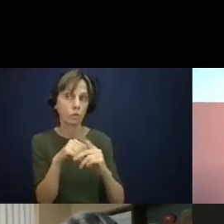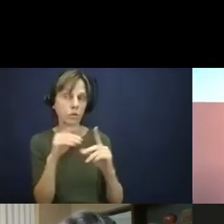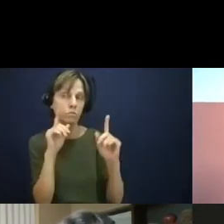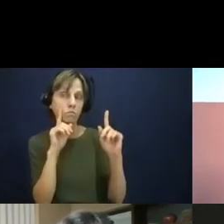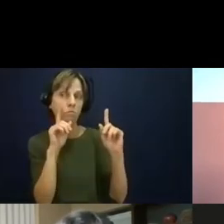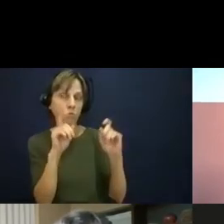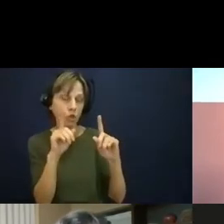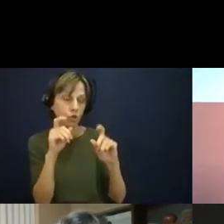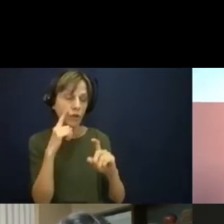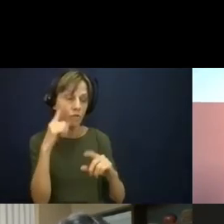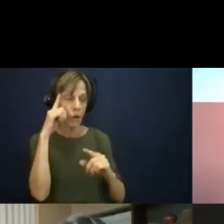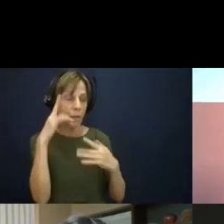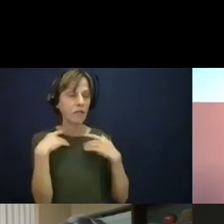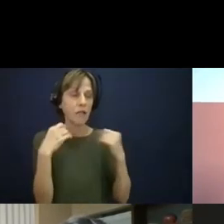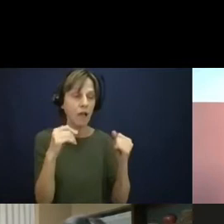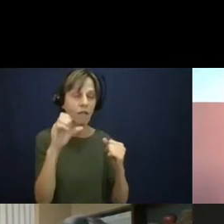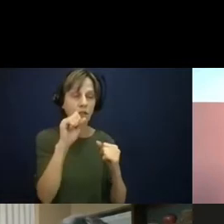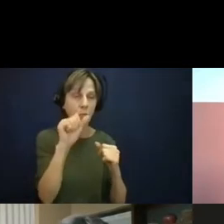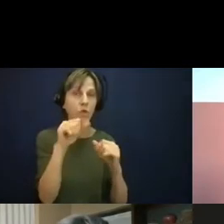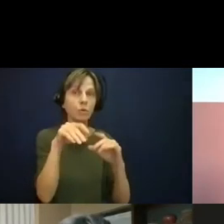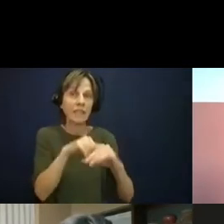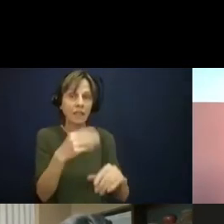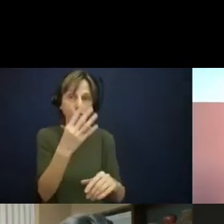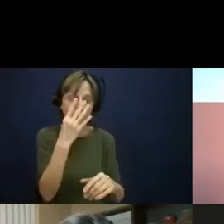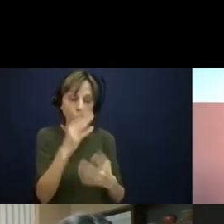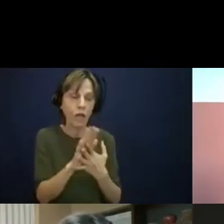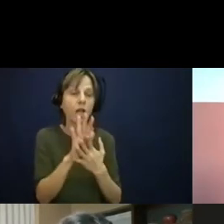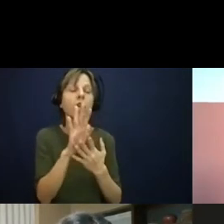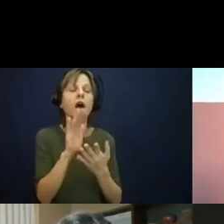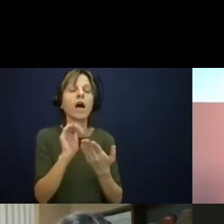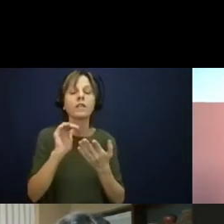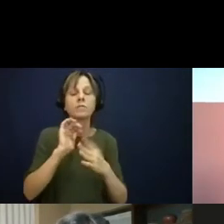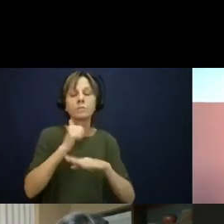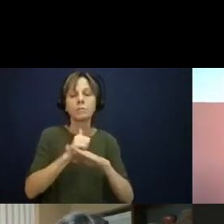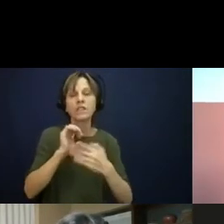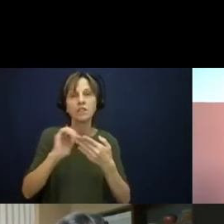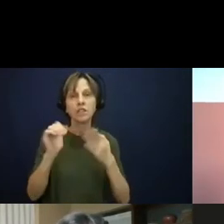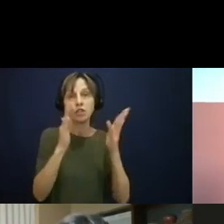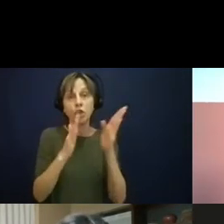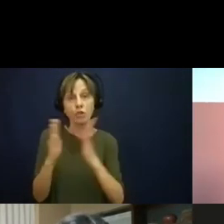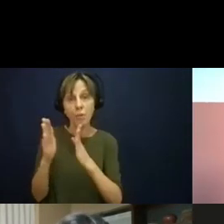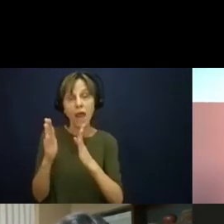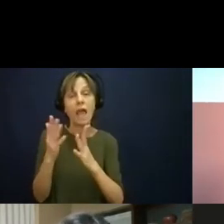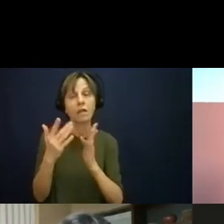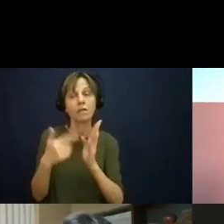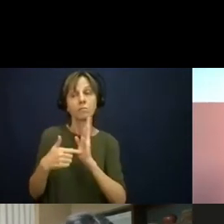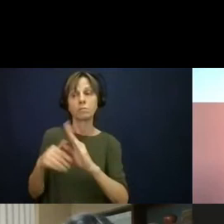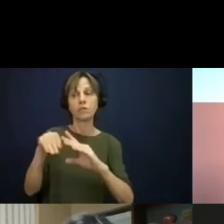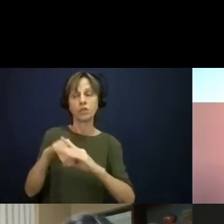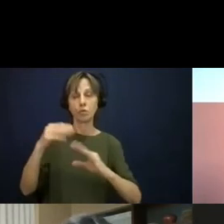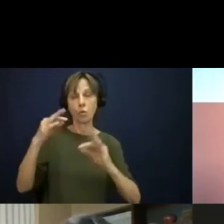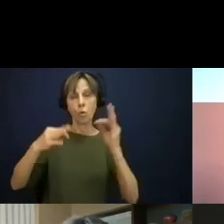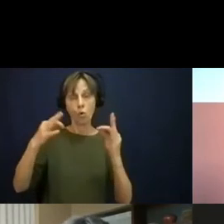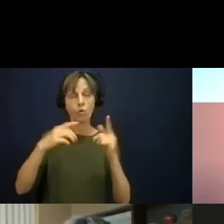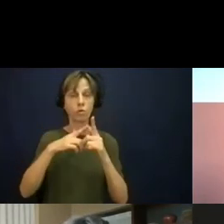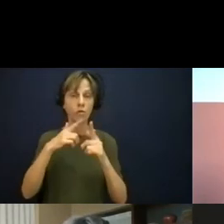and substance issues in the jail, getting a discharge plan created and presented in court so the judge can make the decision to